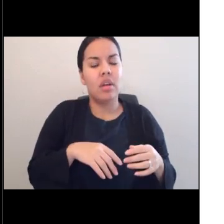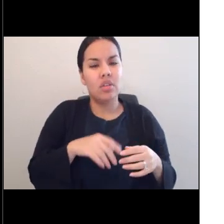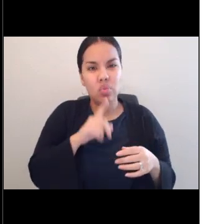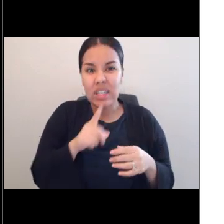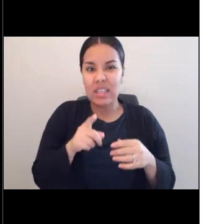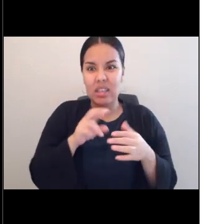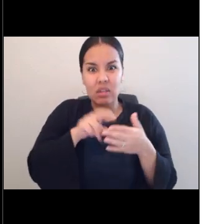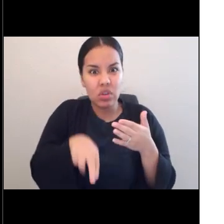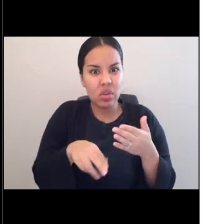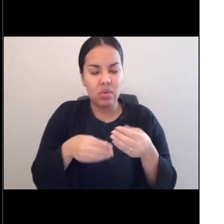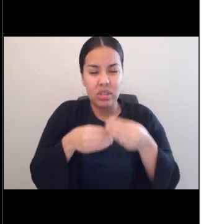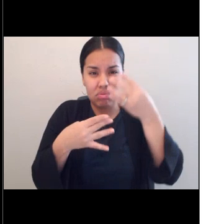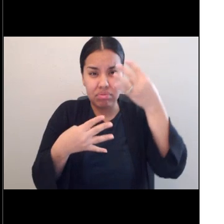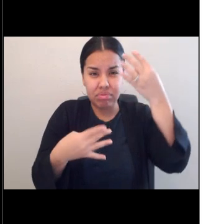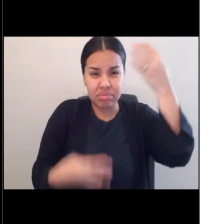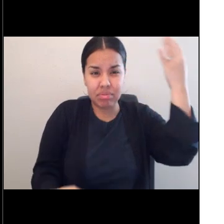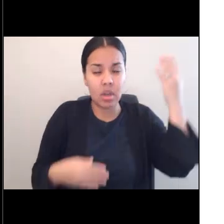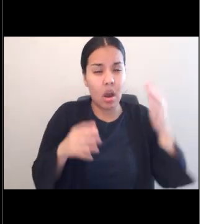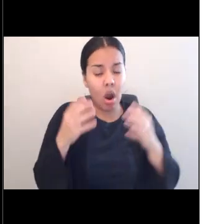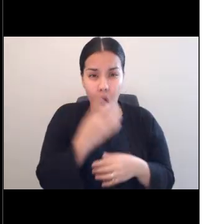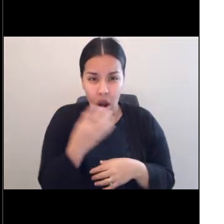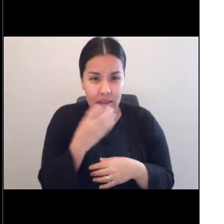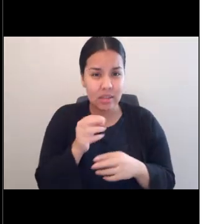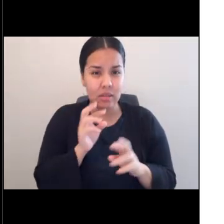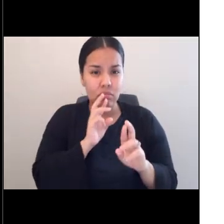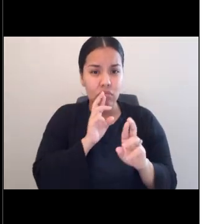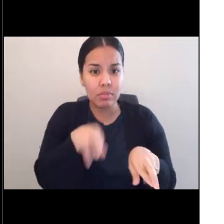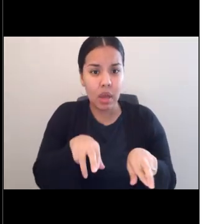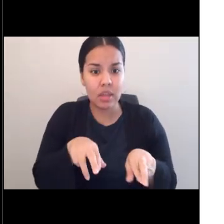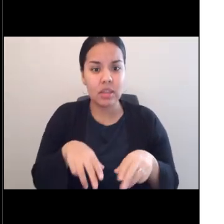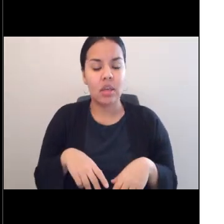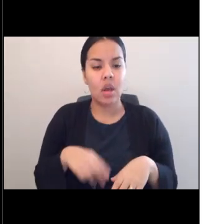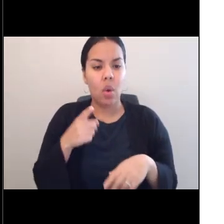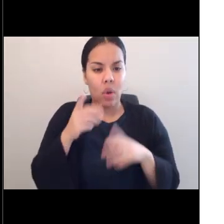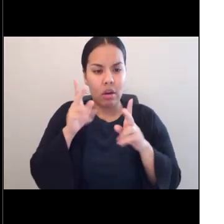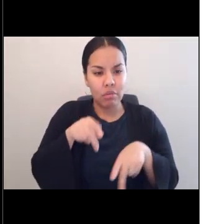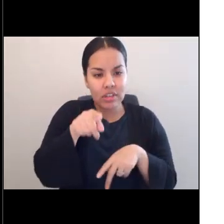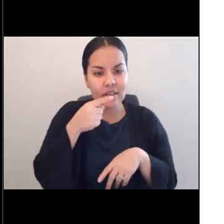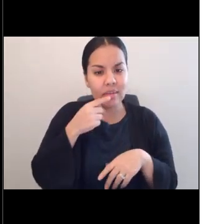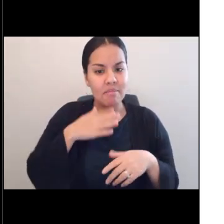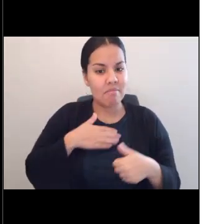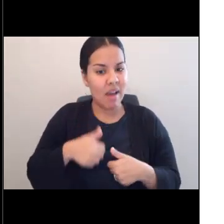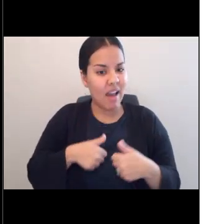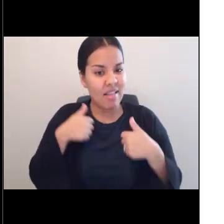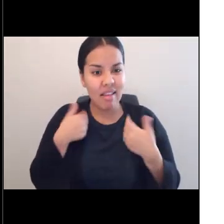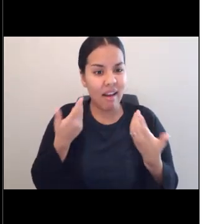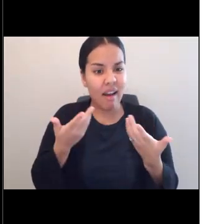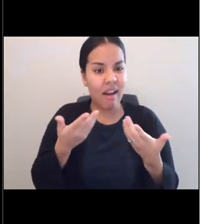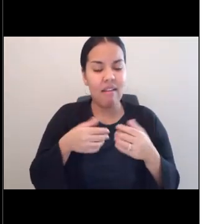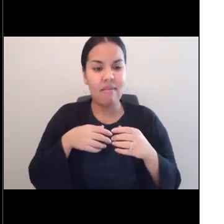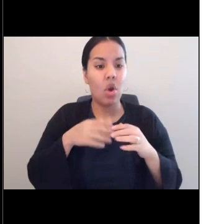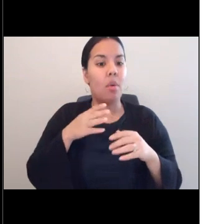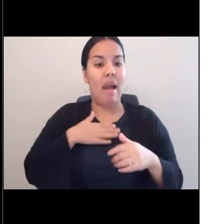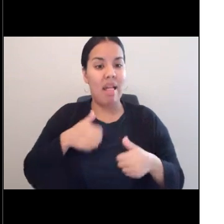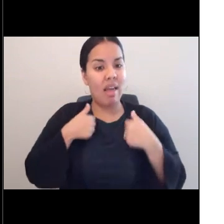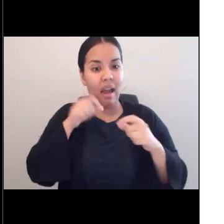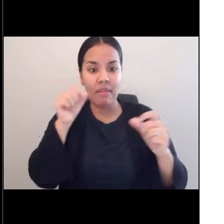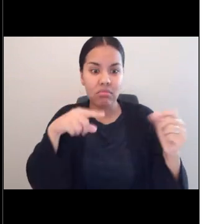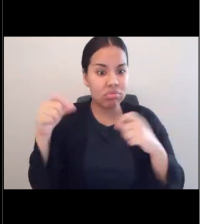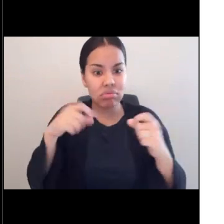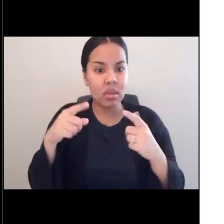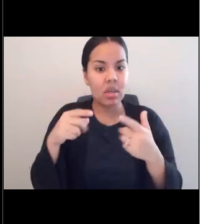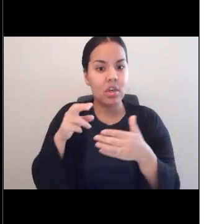responses. Someone else said, my live tweeting a department talk led to a colleague who's not on Twitter having a research collaboration with someone who